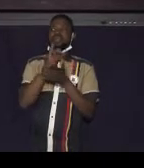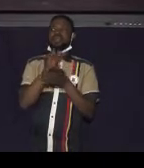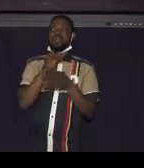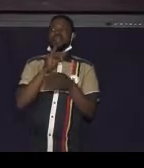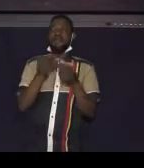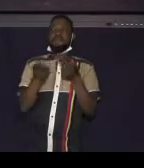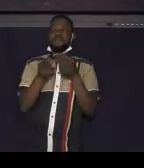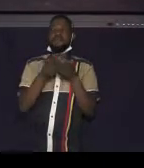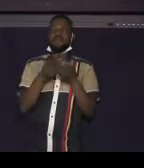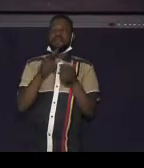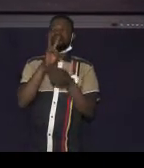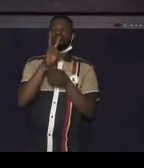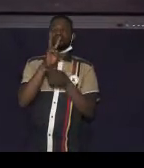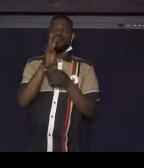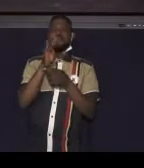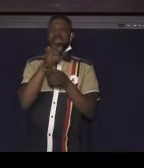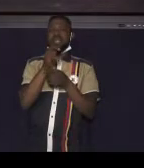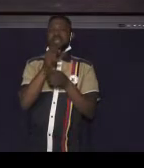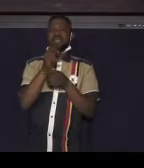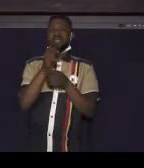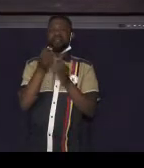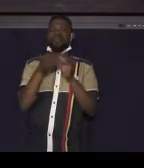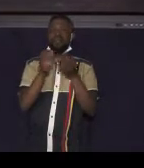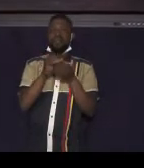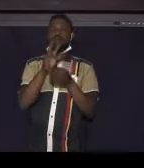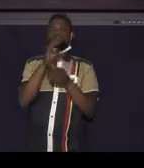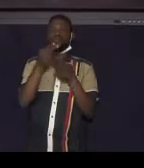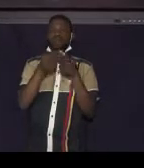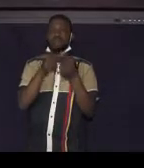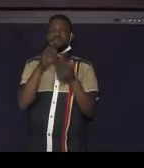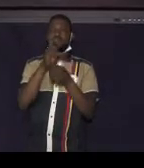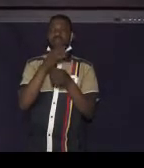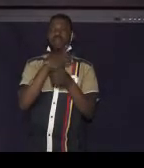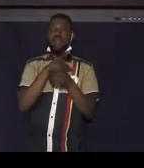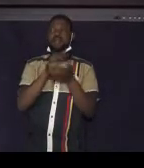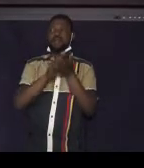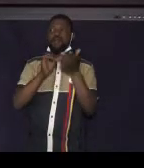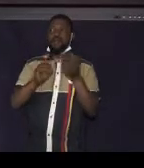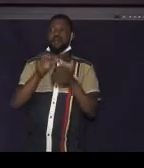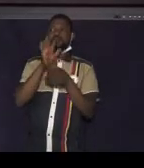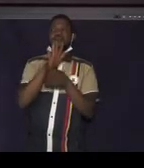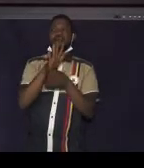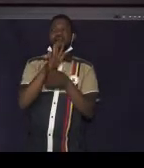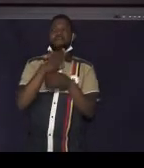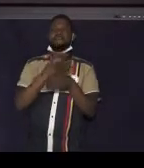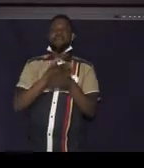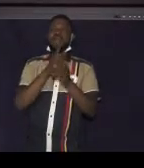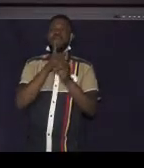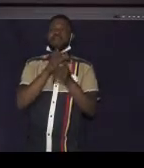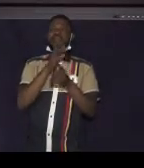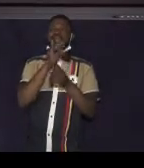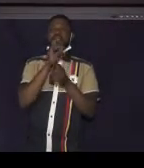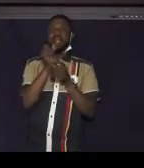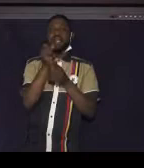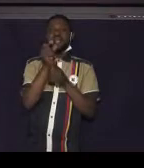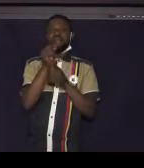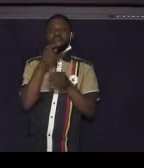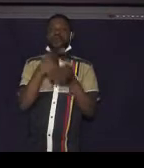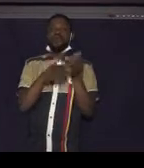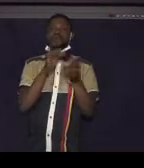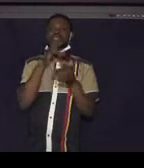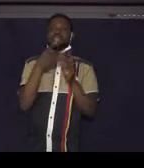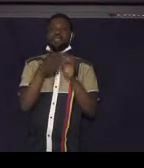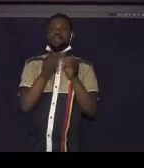I multiply 2 by a number, 2 times x, 2 by a number, then I subtract 5. My answer is 11. What is